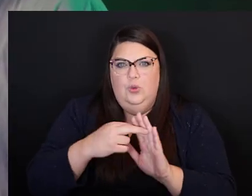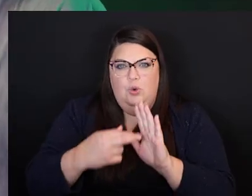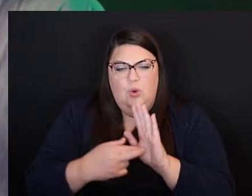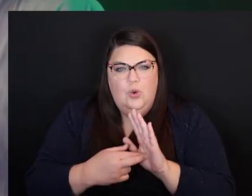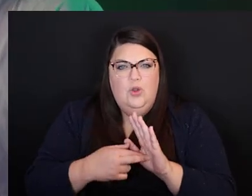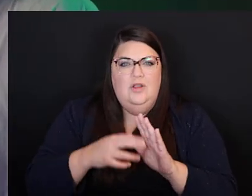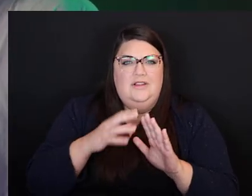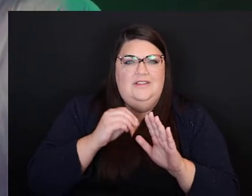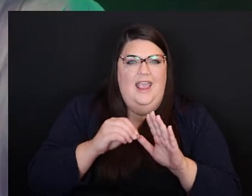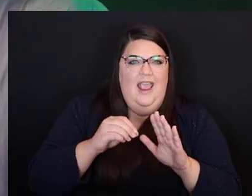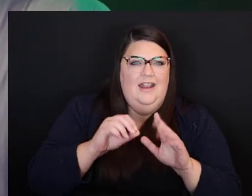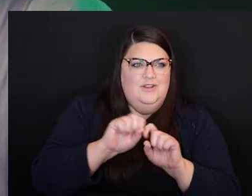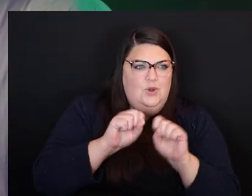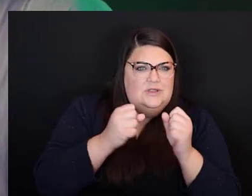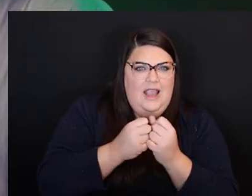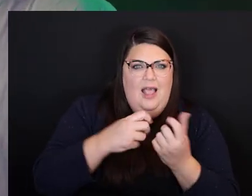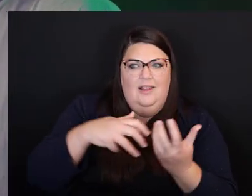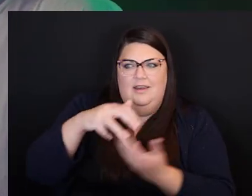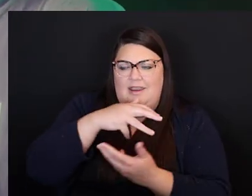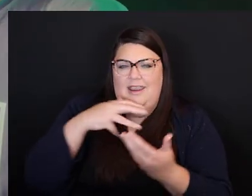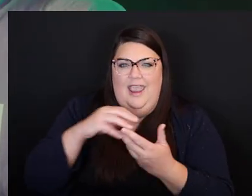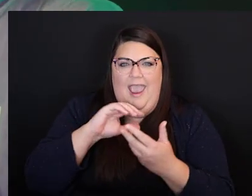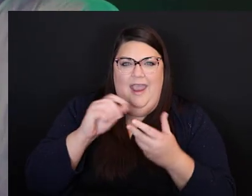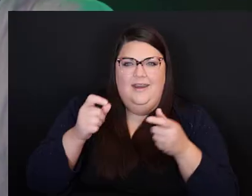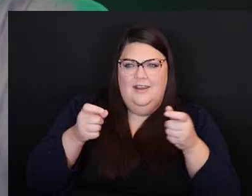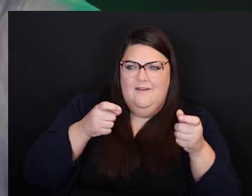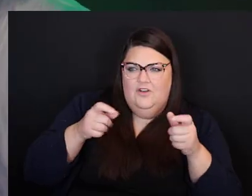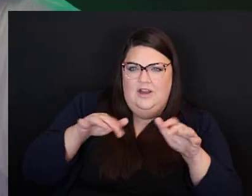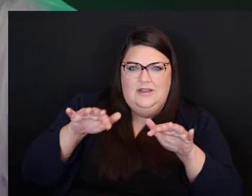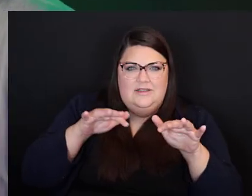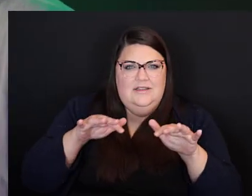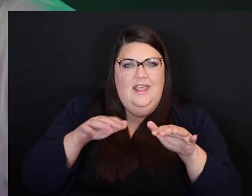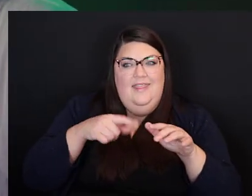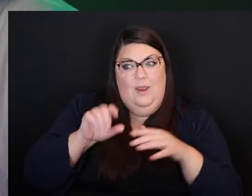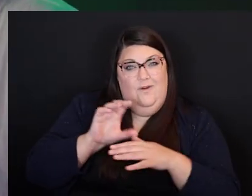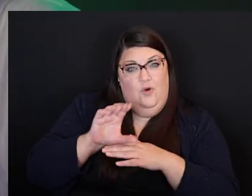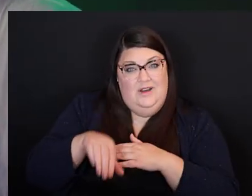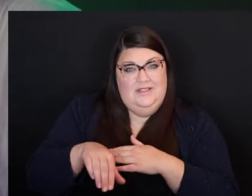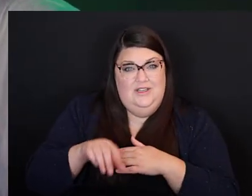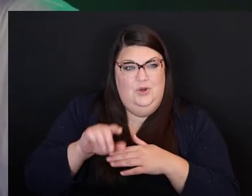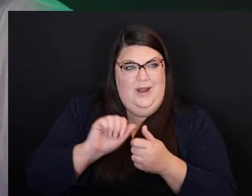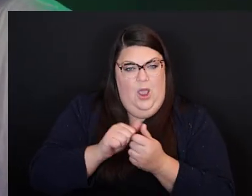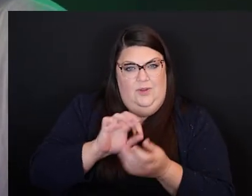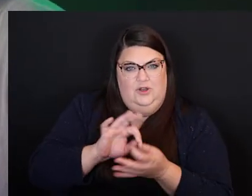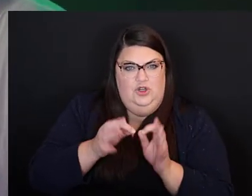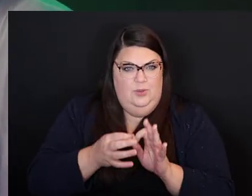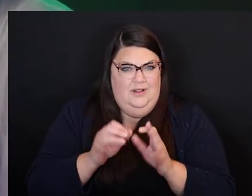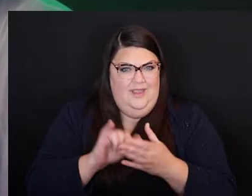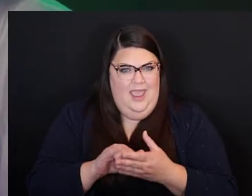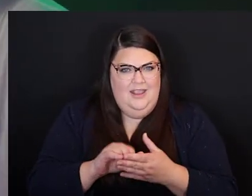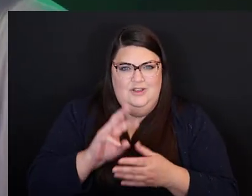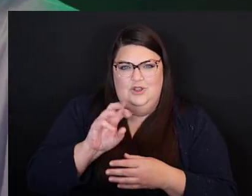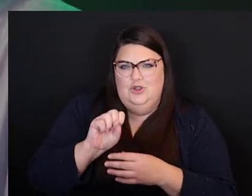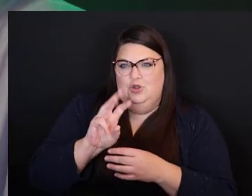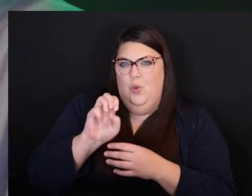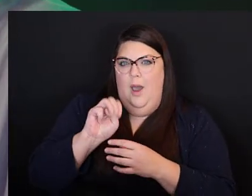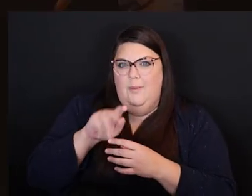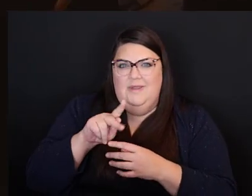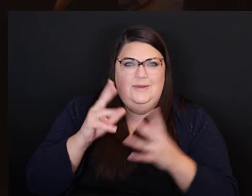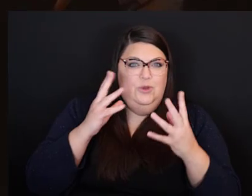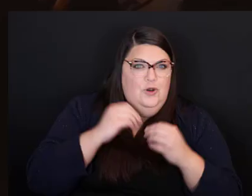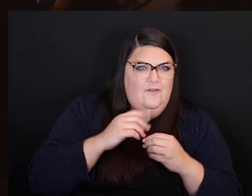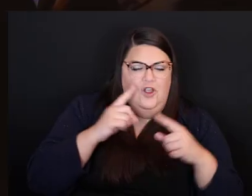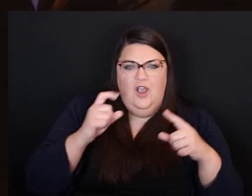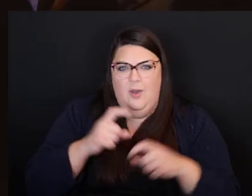of sociality and governance that they were sort of forced into and reinterpret those. So I think about the swamp as a really beautiful and